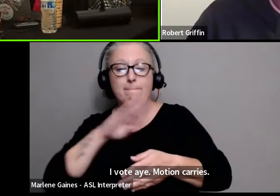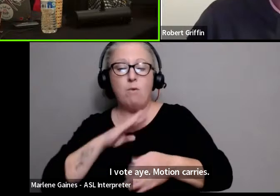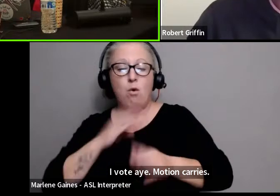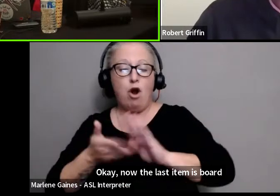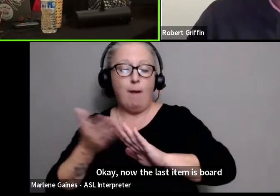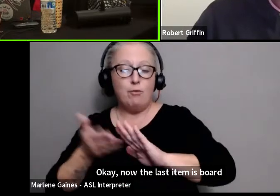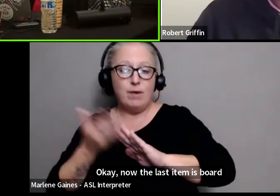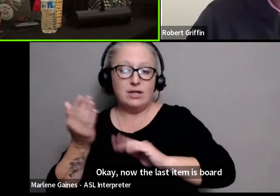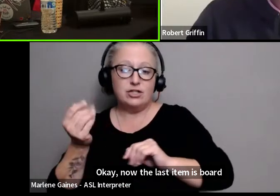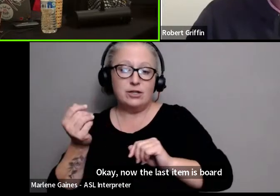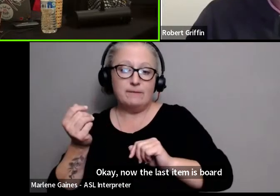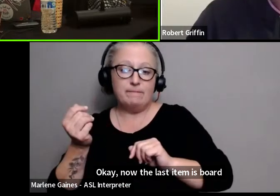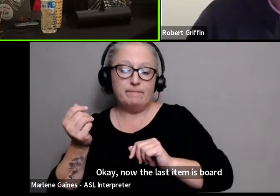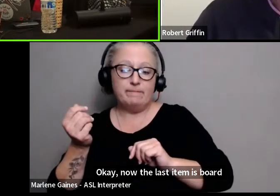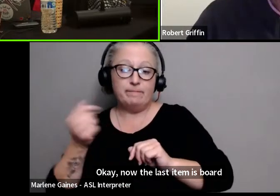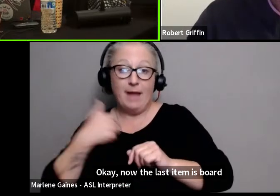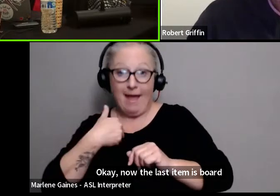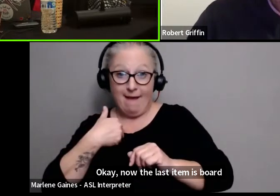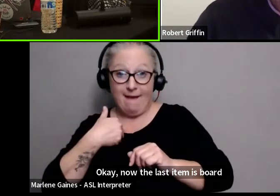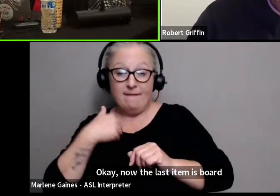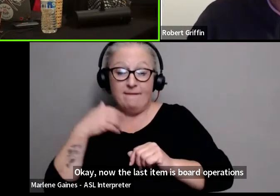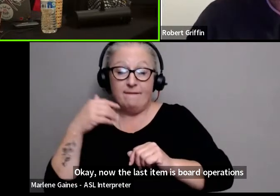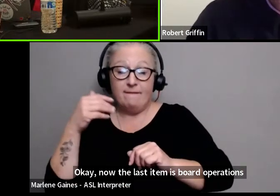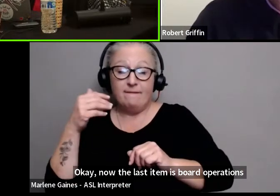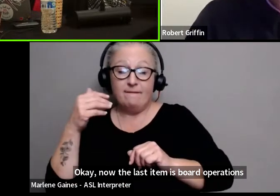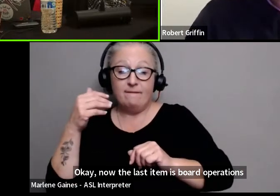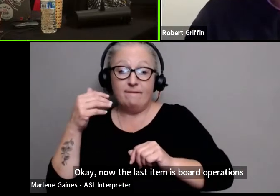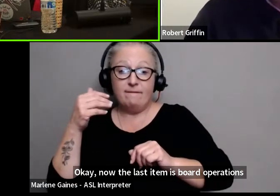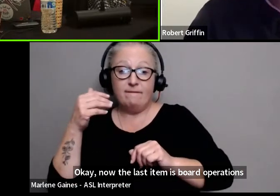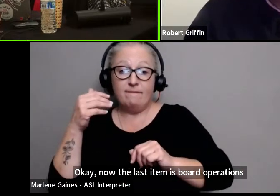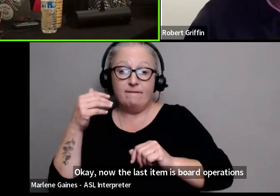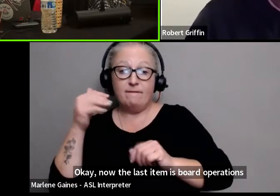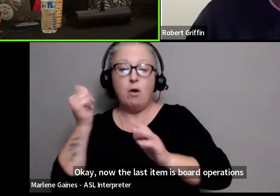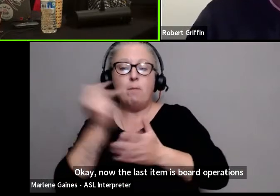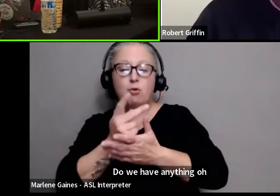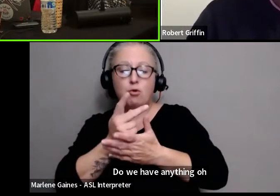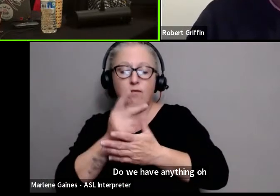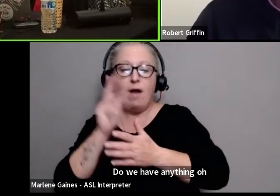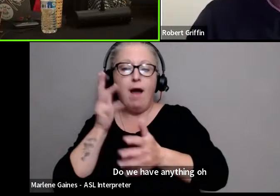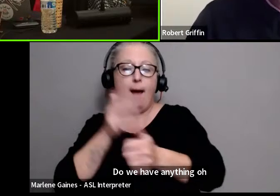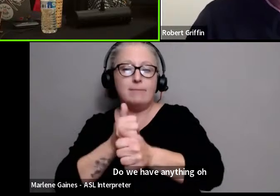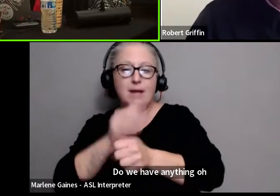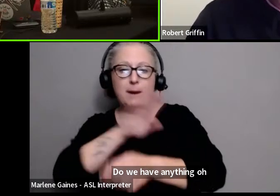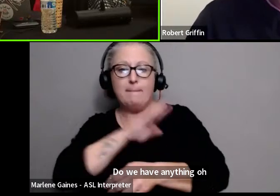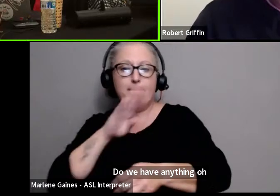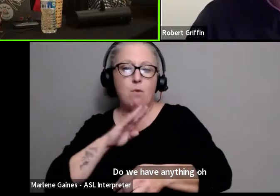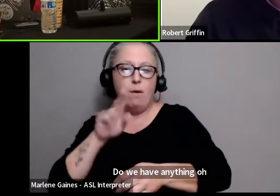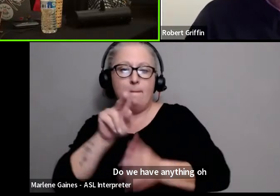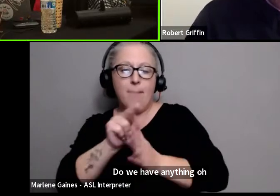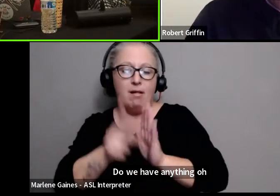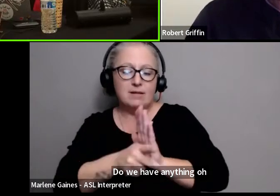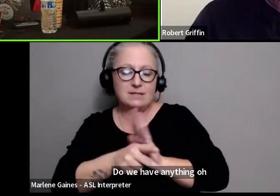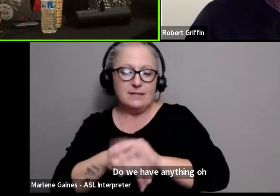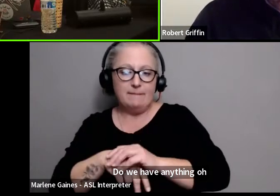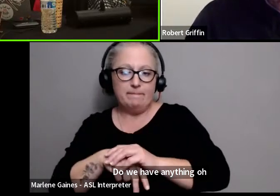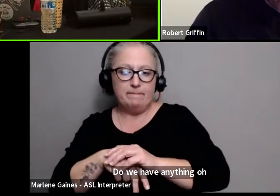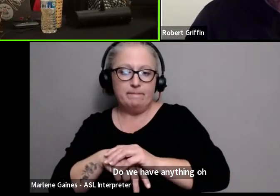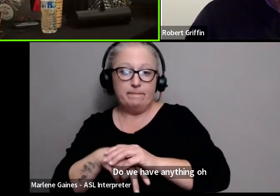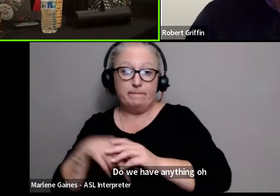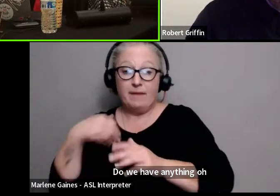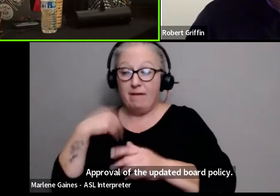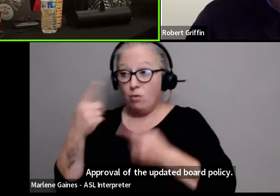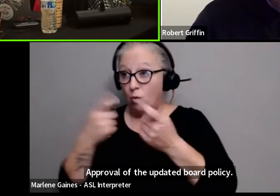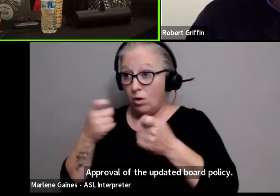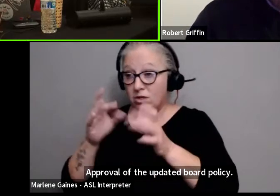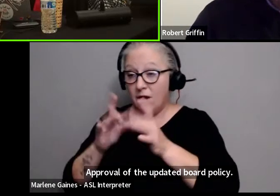operations. Do we have anything? Oh, approval of the updated board policy. Are there any